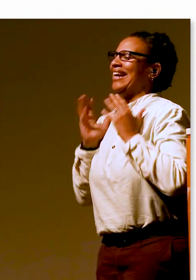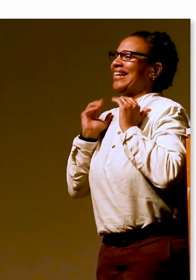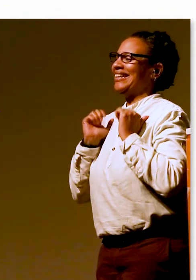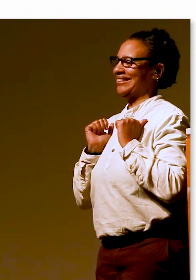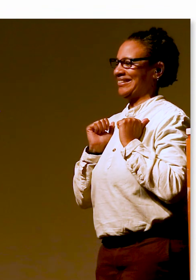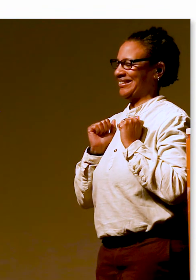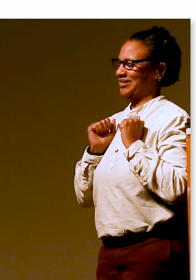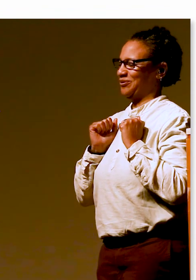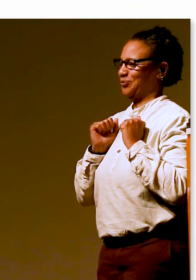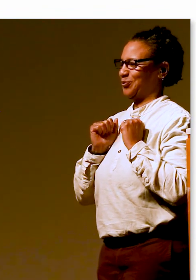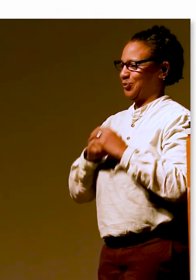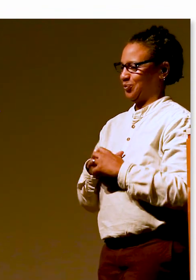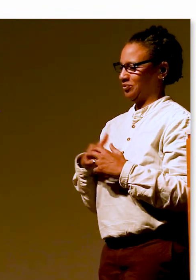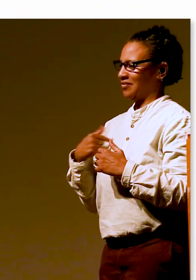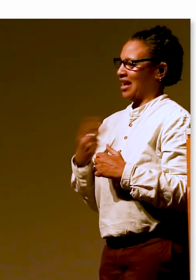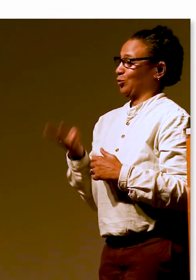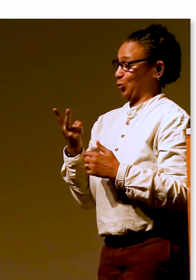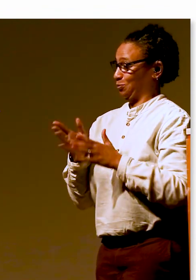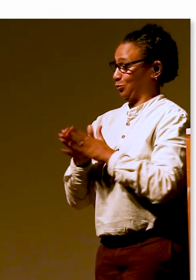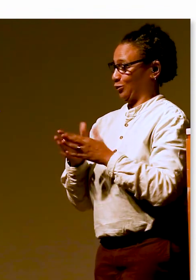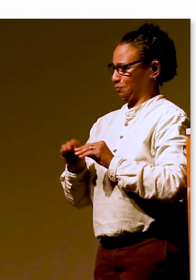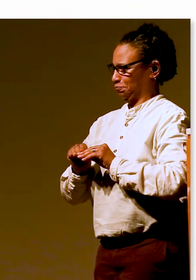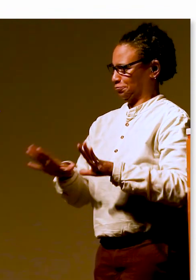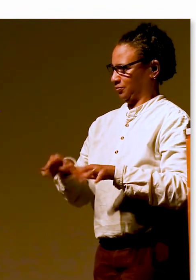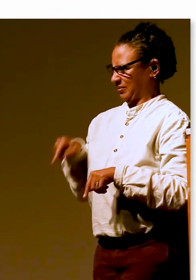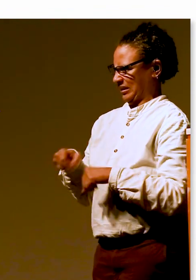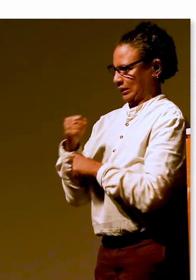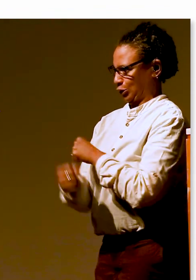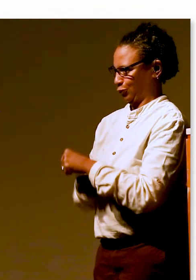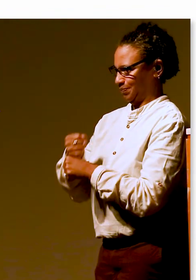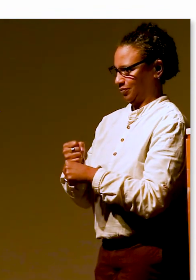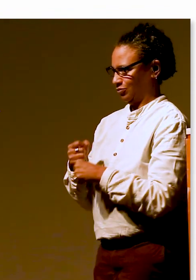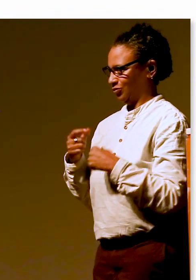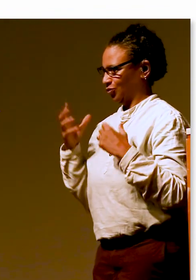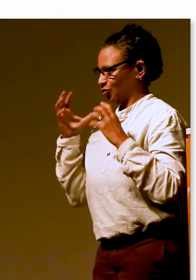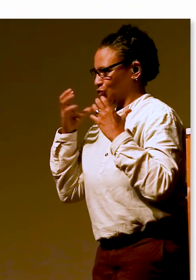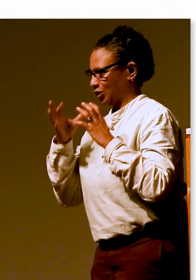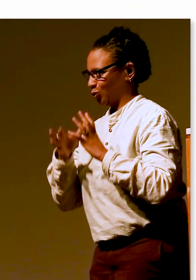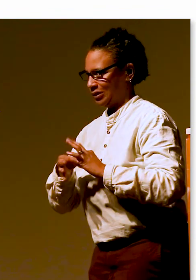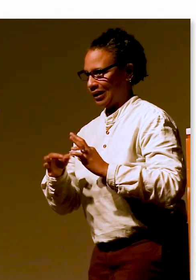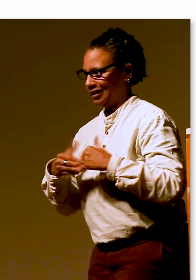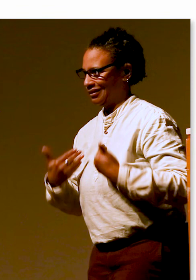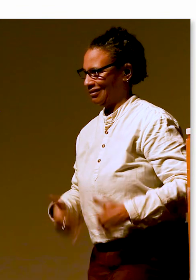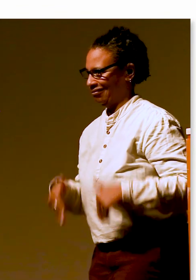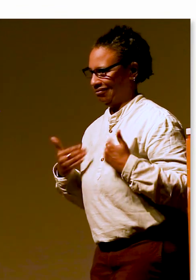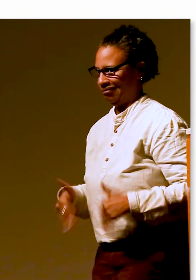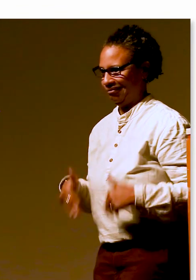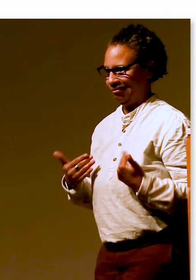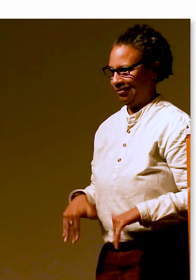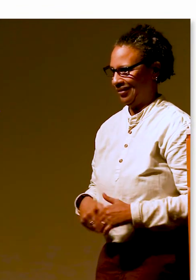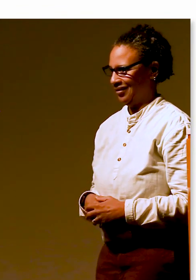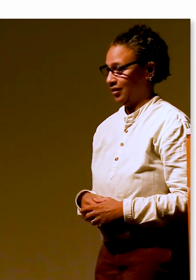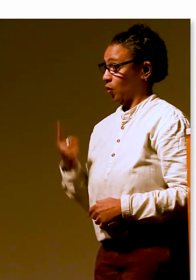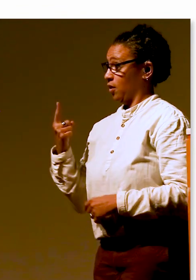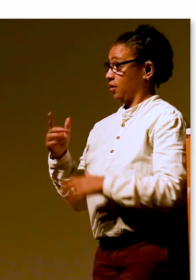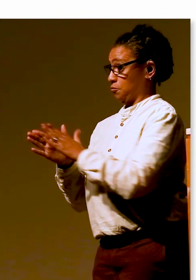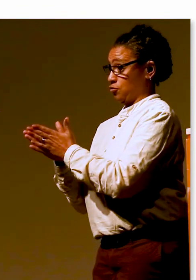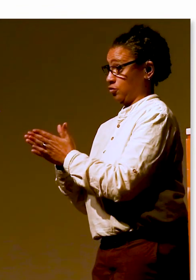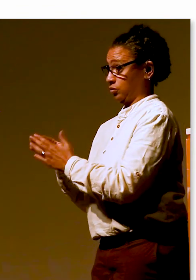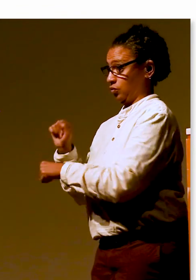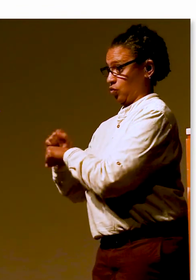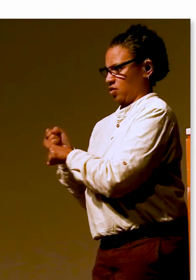So I have 2 books that are coming out this year, which is a wild thing to say. So one of the books that I worked on last year